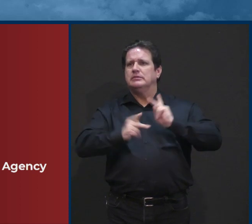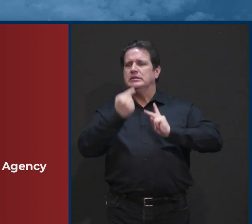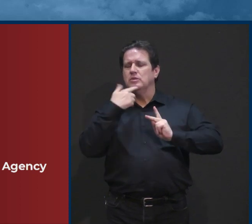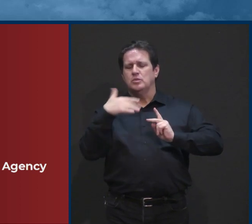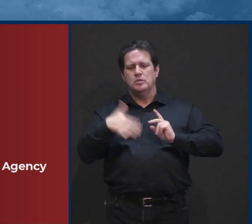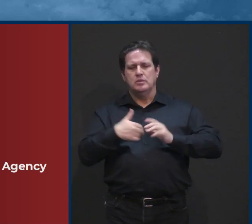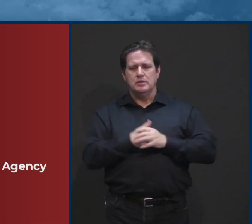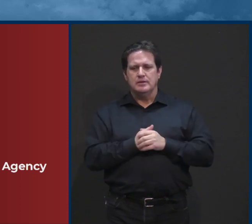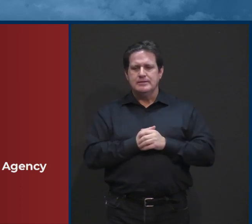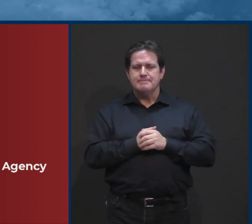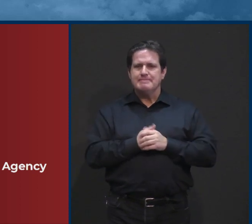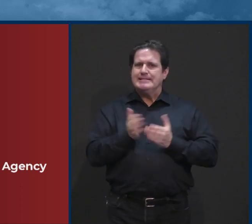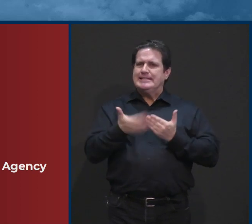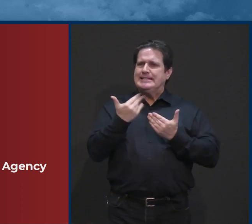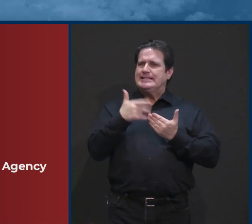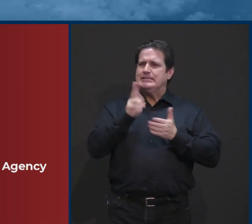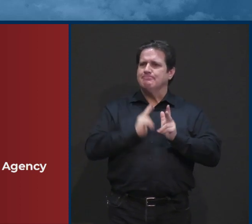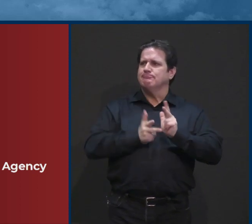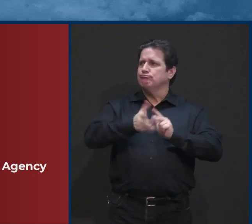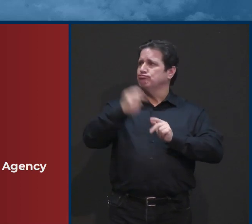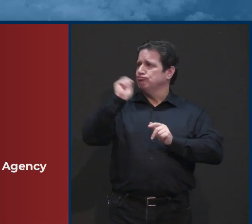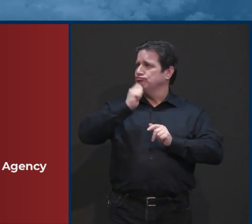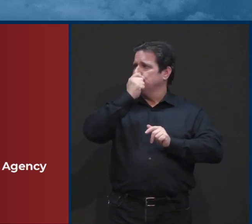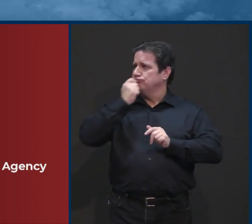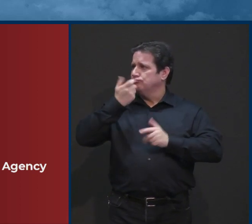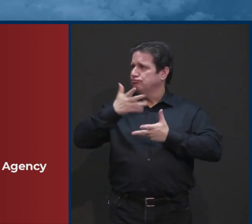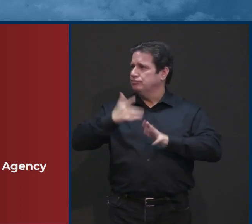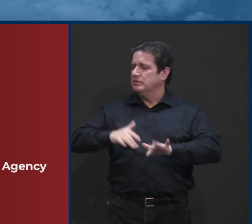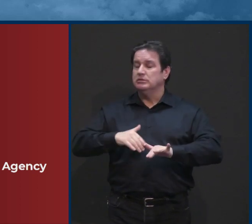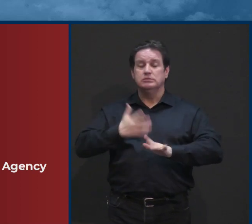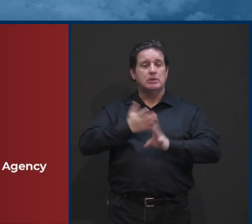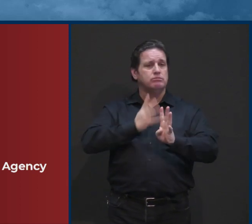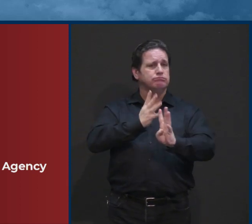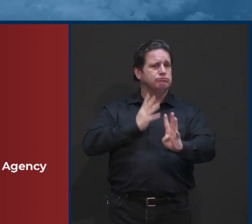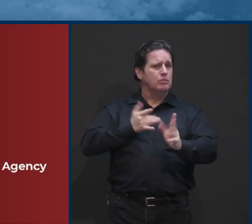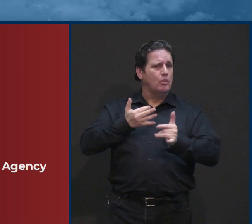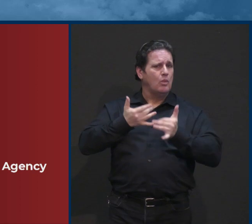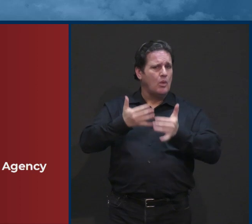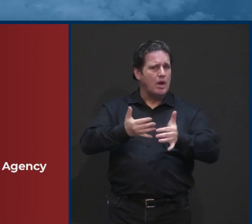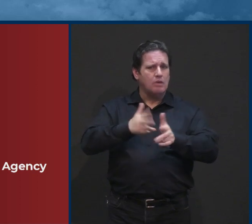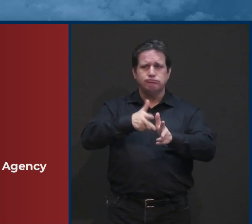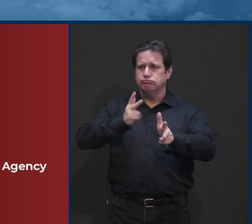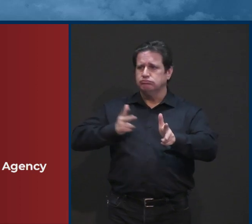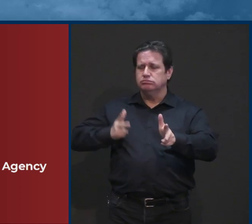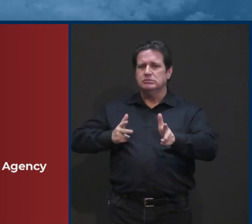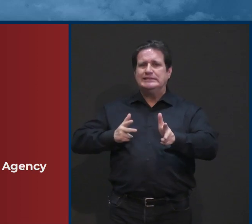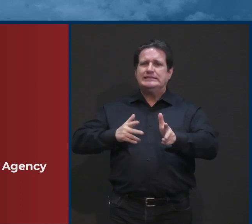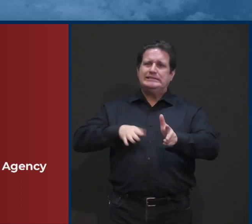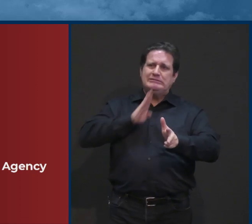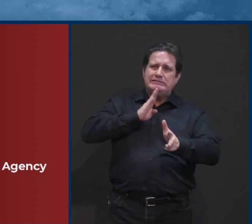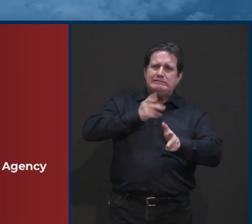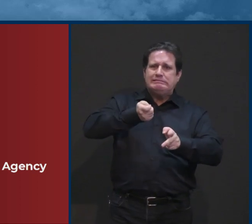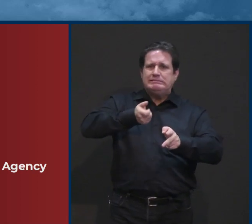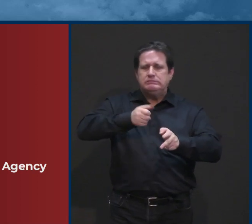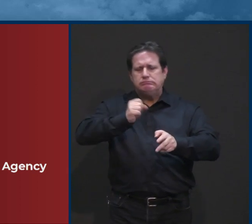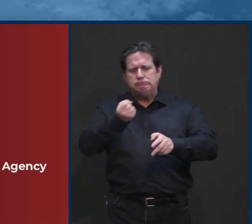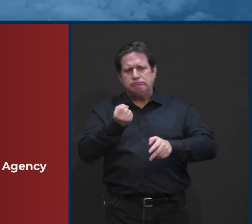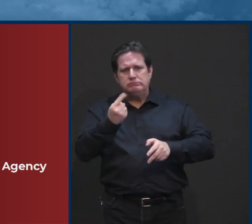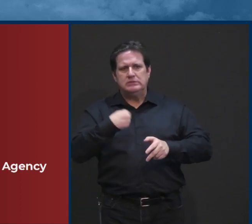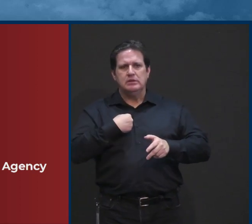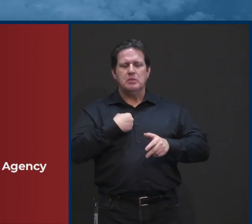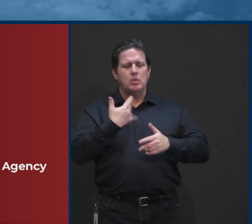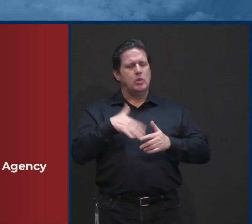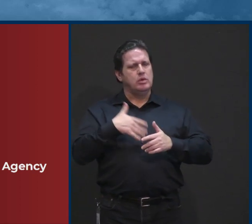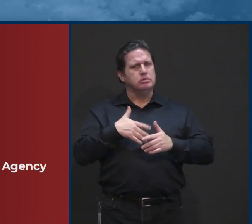how easy it was. Obviously, some folks had to wait in line longer maybe than they normally would have, but just a